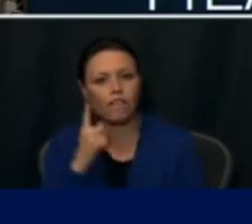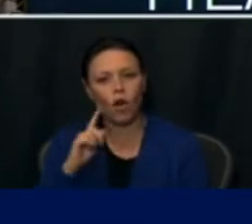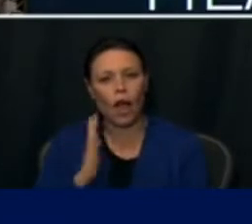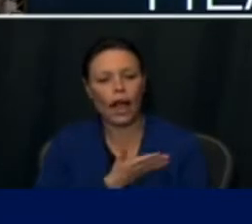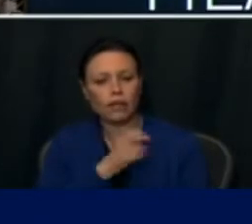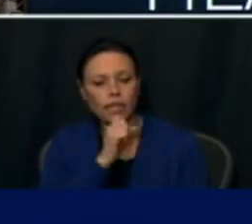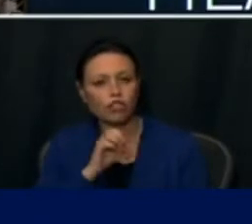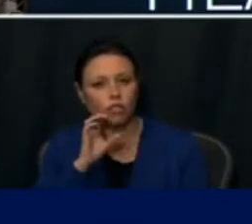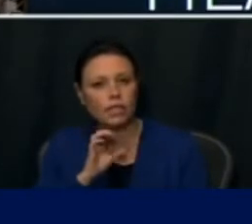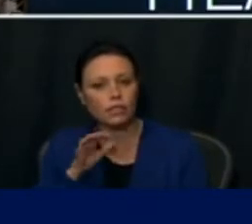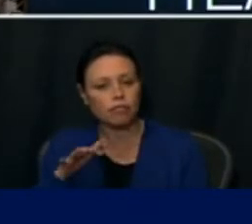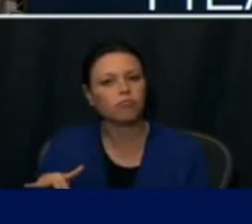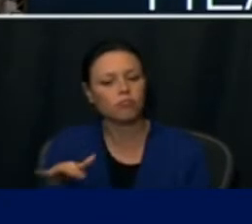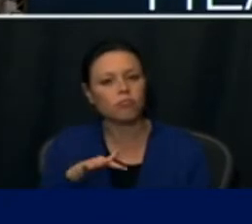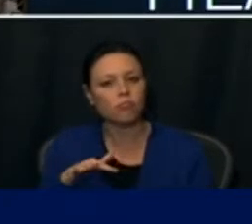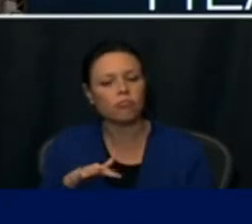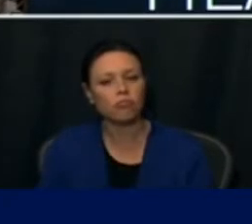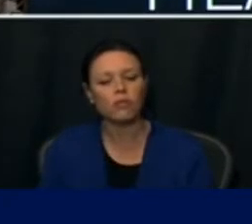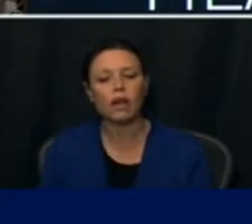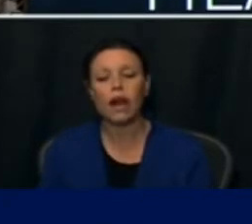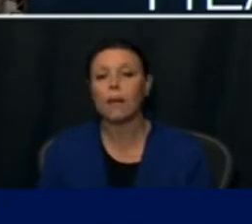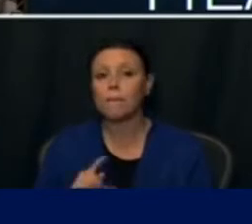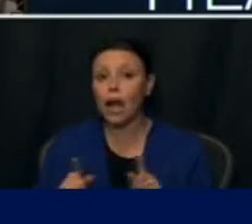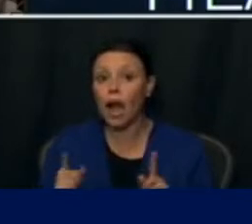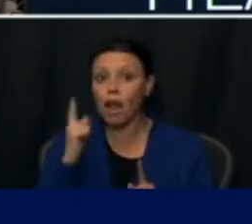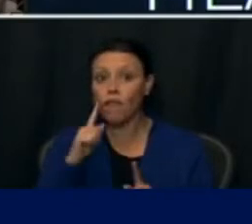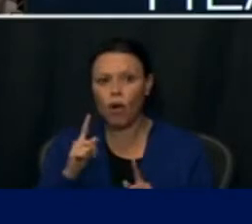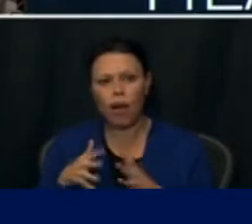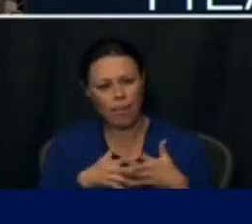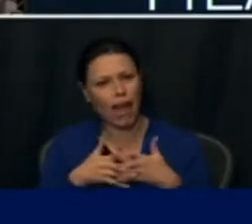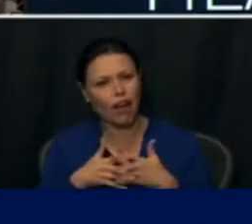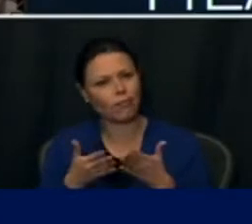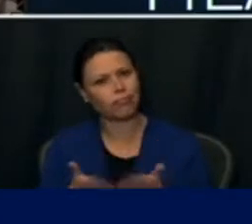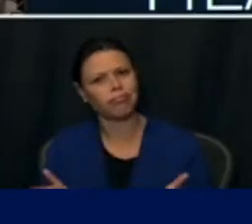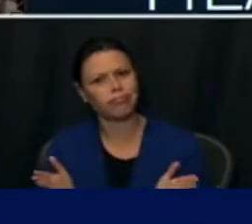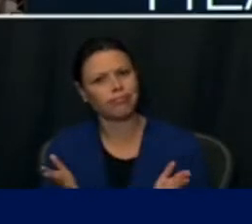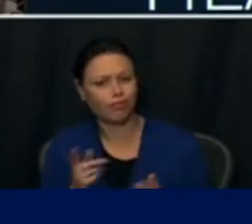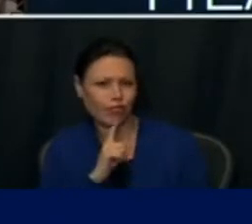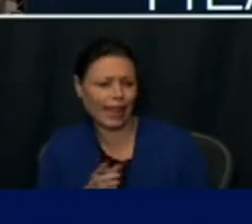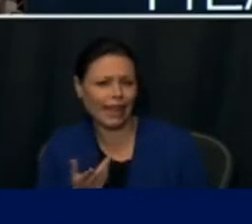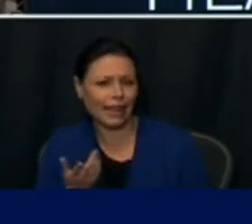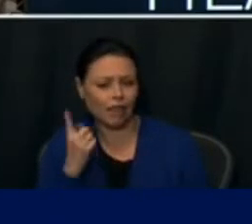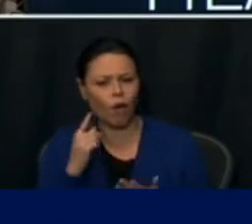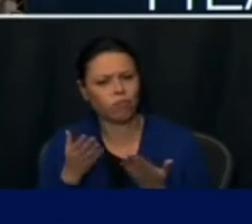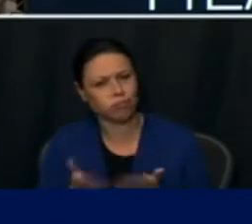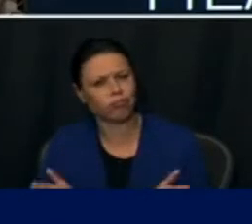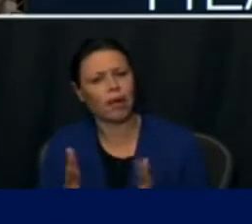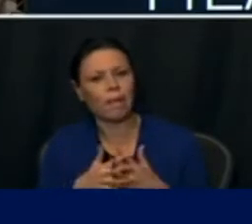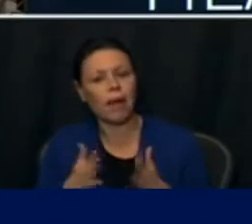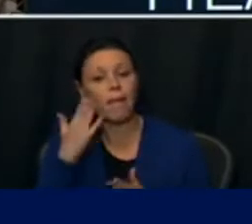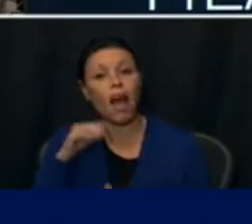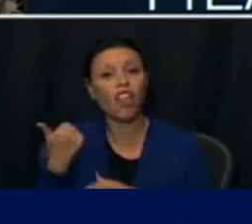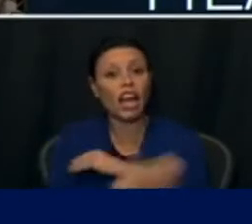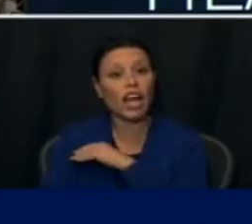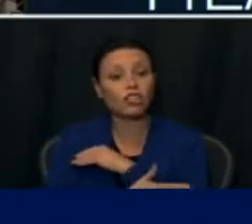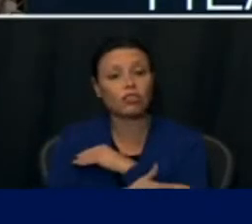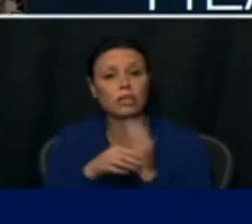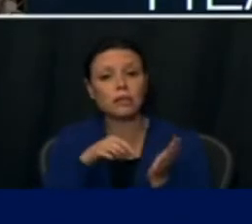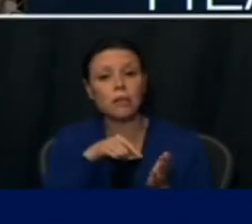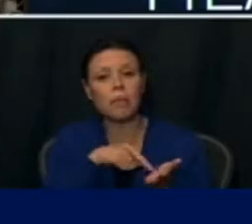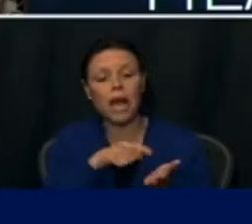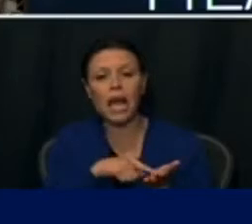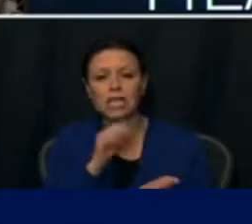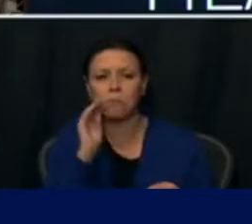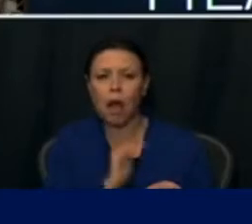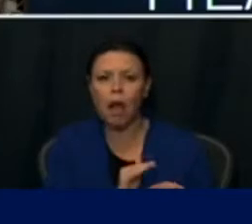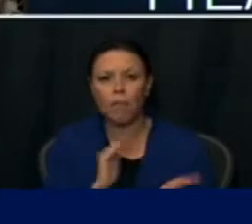our seniors but for America when you think of it for America because other countries were paying a fraction of what